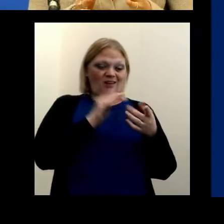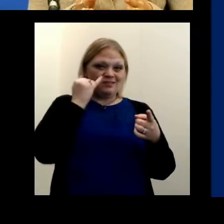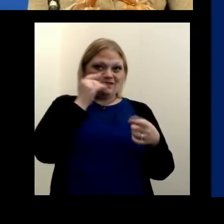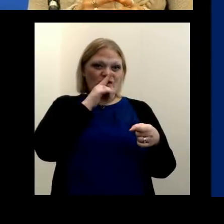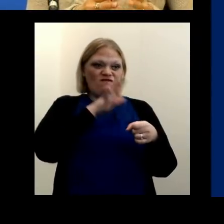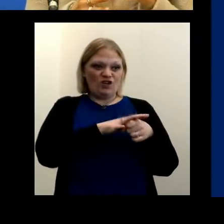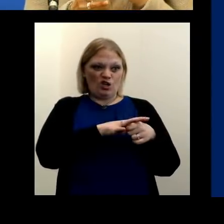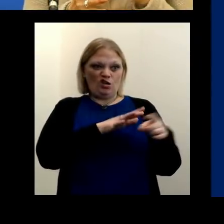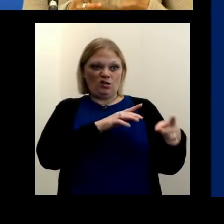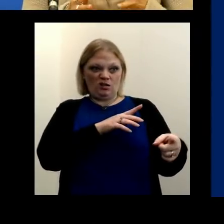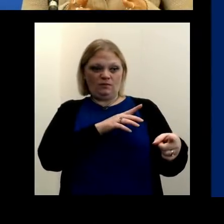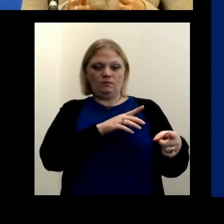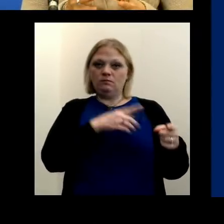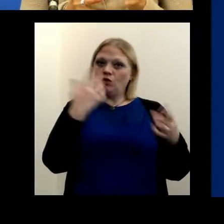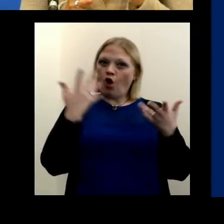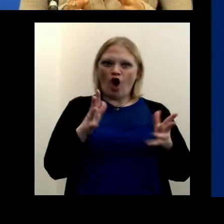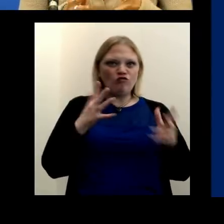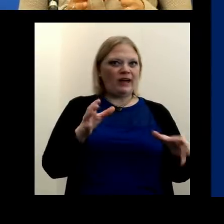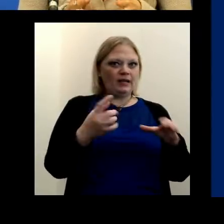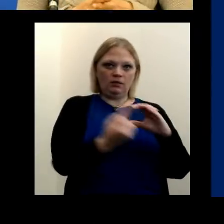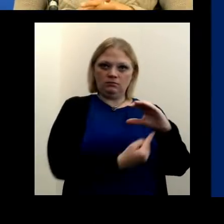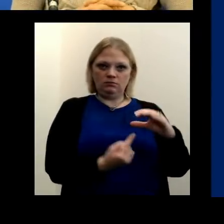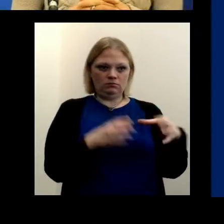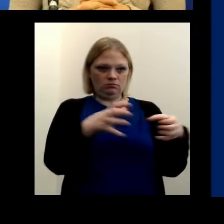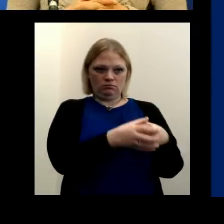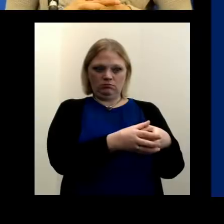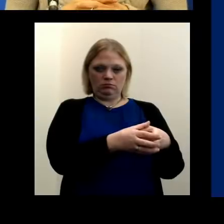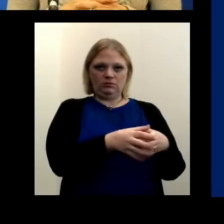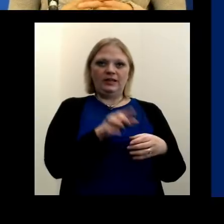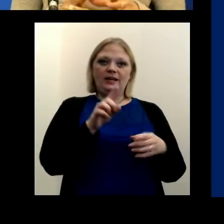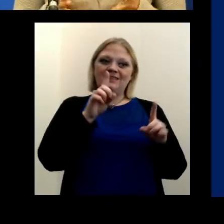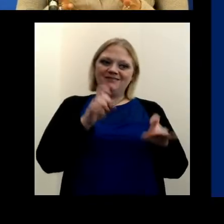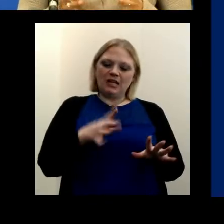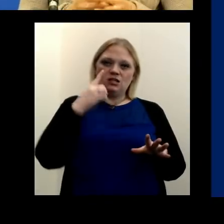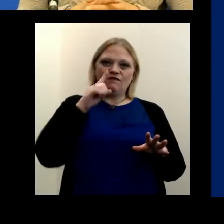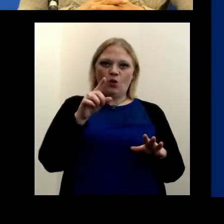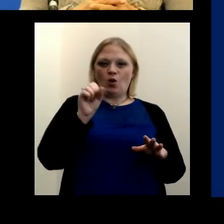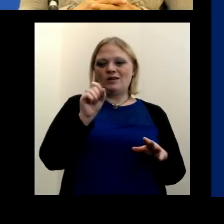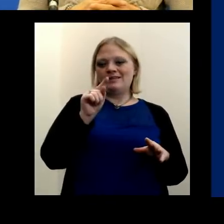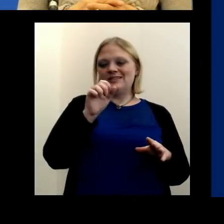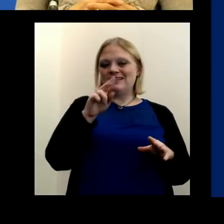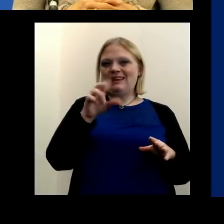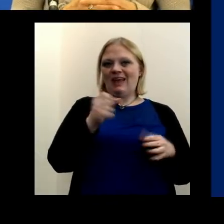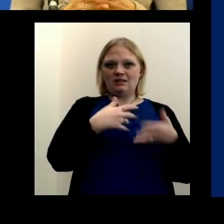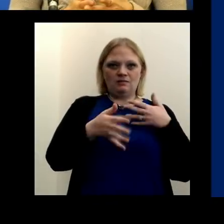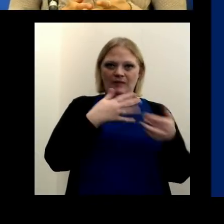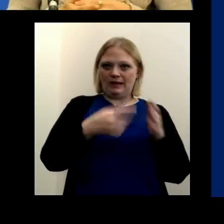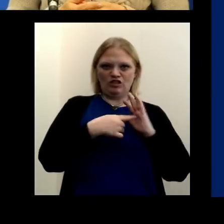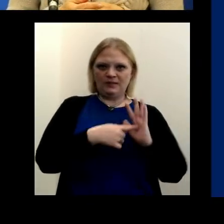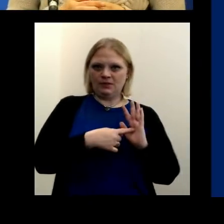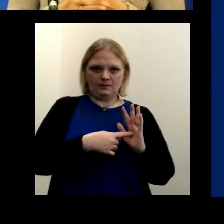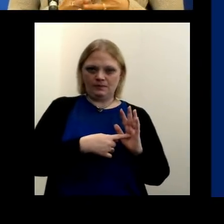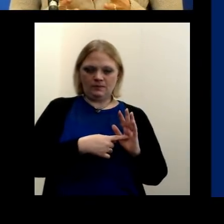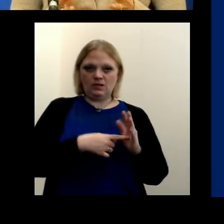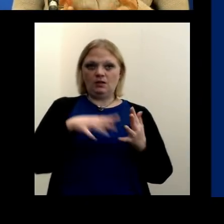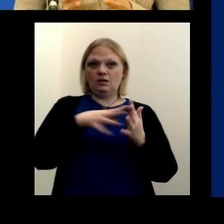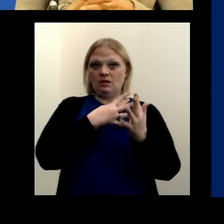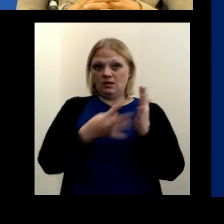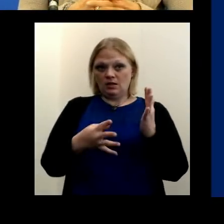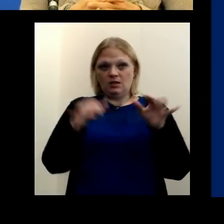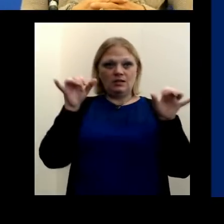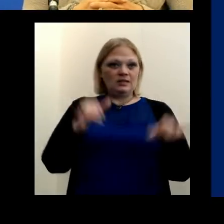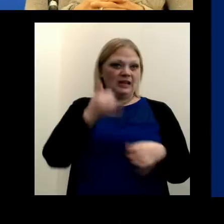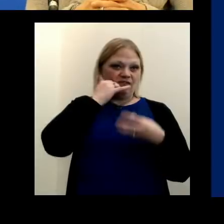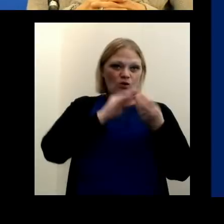in quarantine and just want to get a test to know their status, regardless if they have symptoms. So to schedule, same